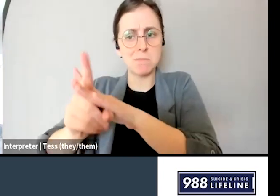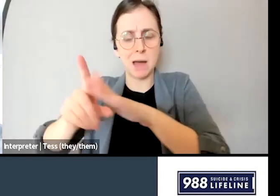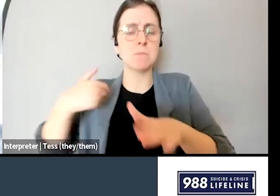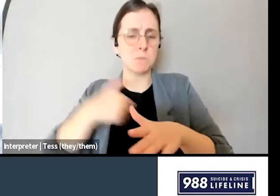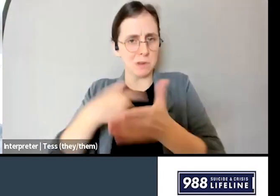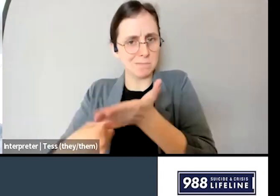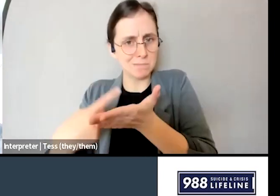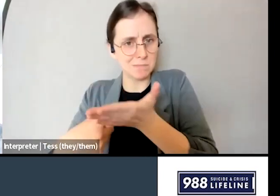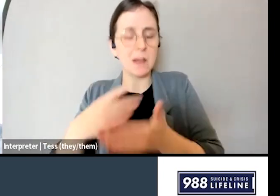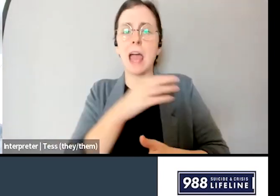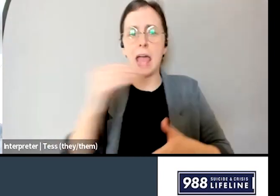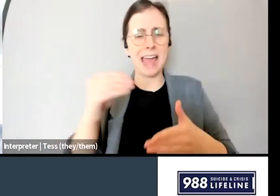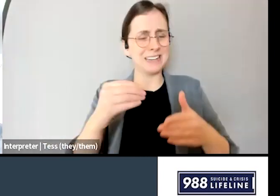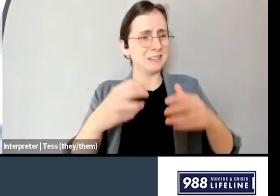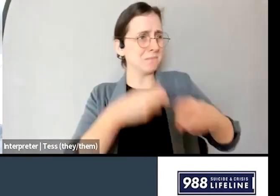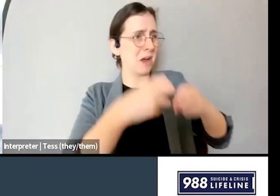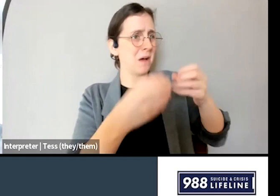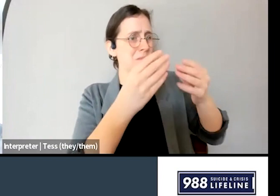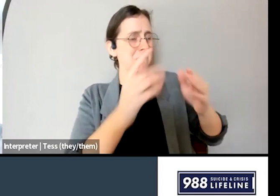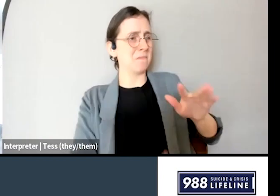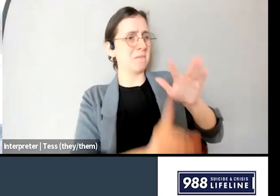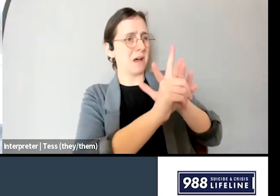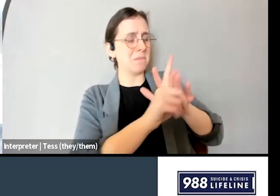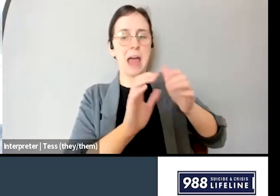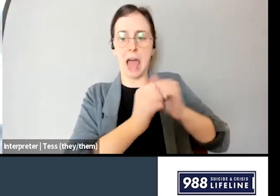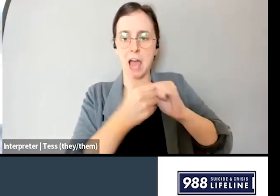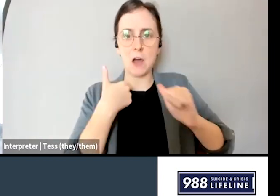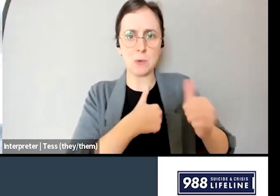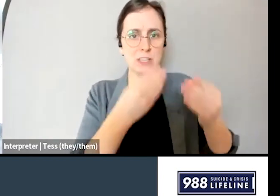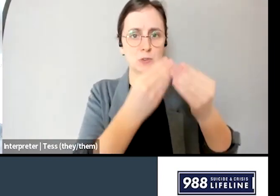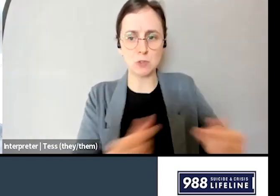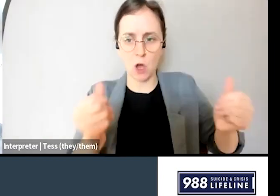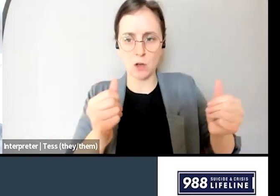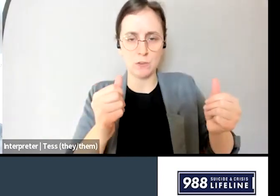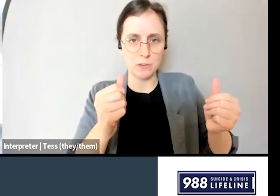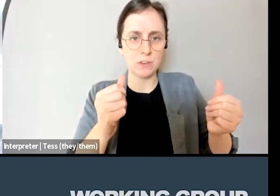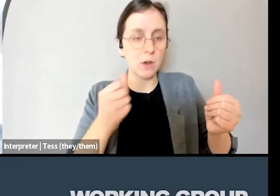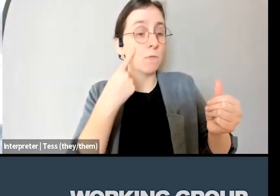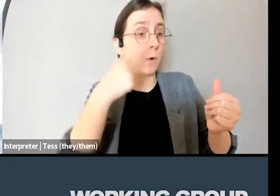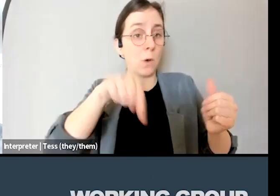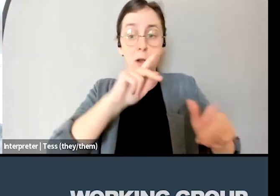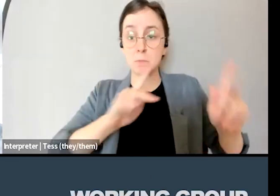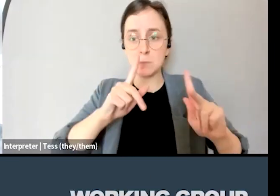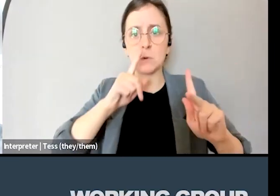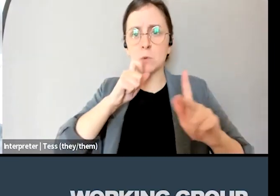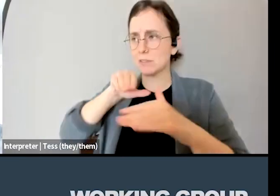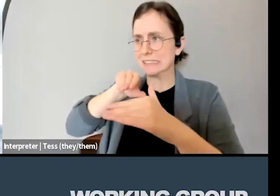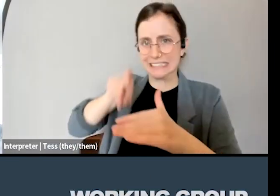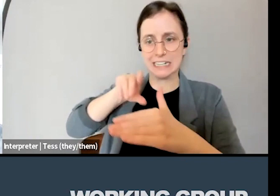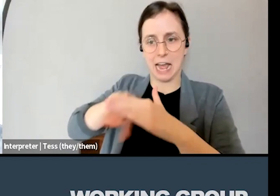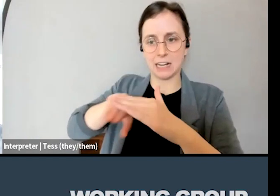overcome difficulties in implementing or gaining access to the lifeline. A special